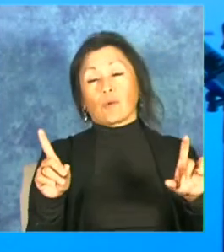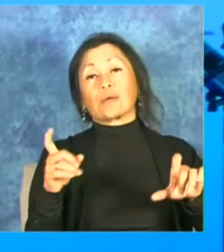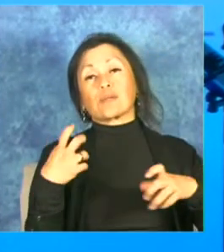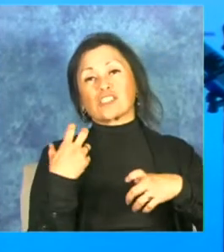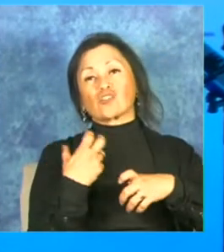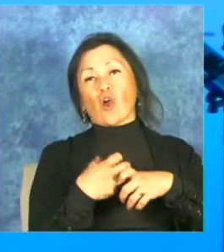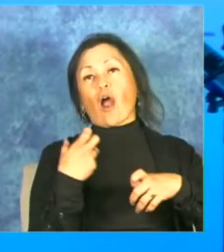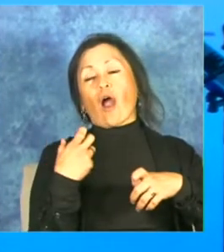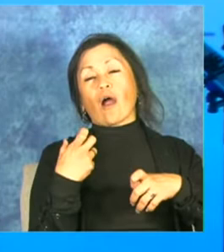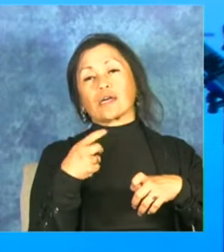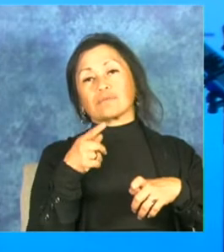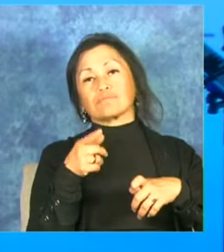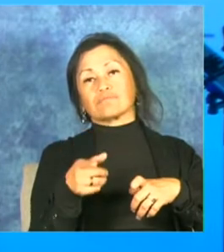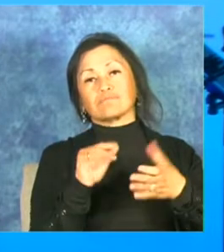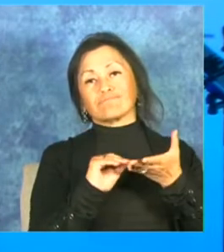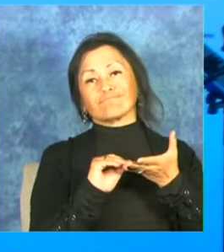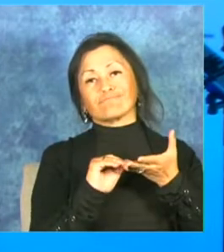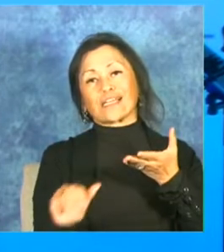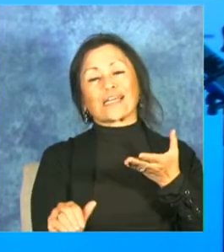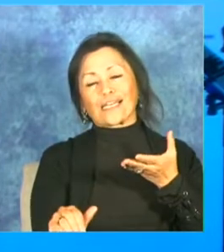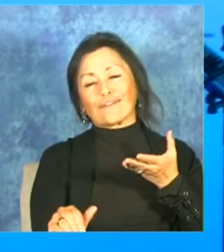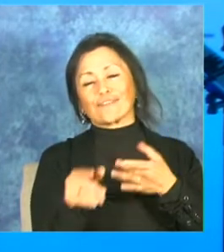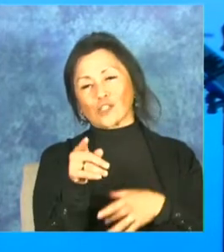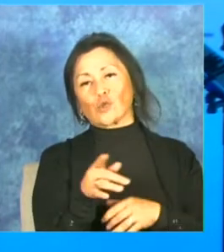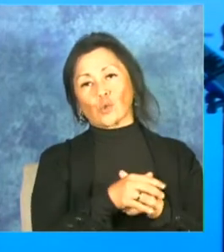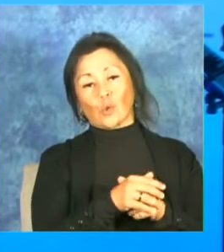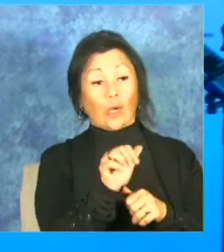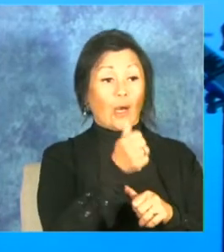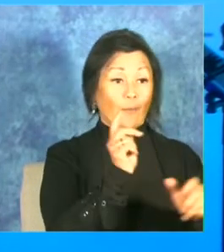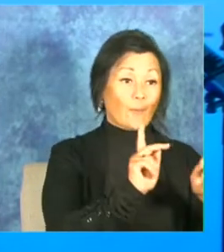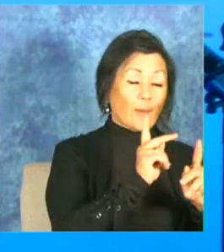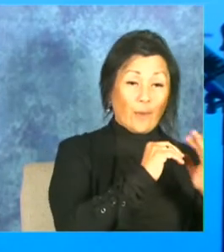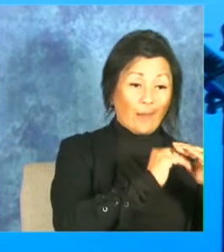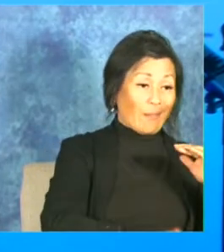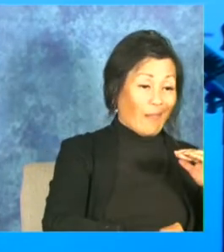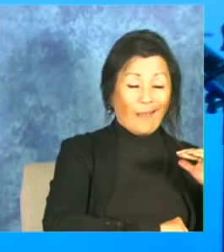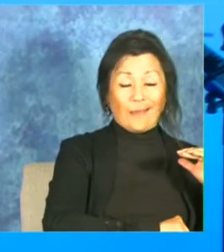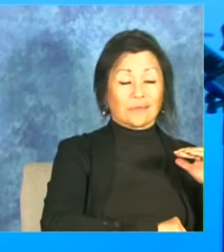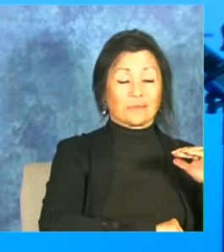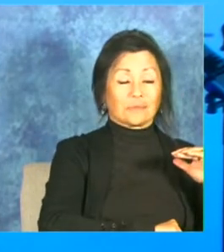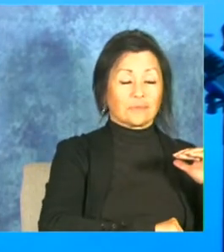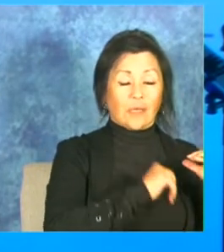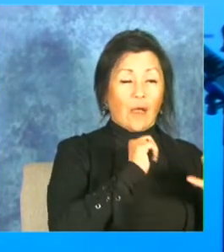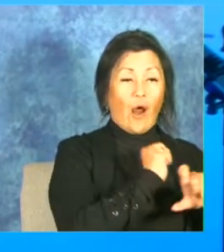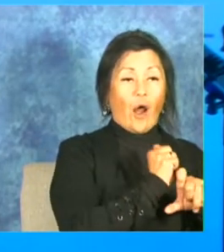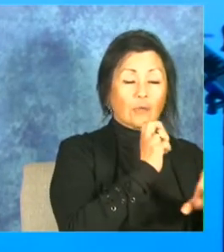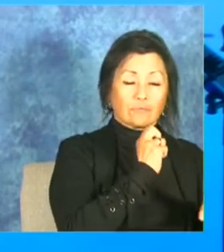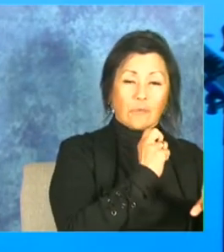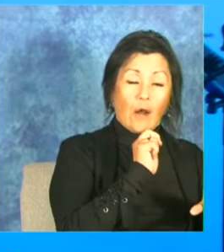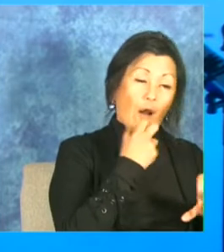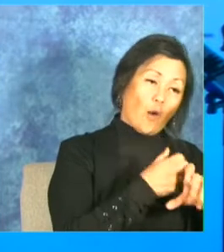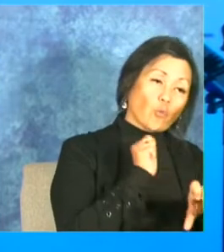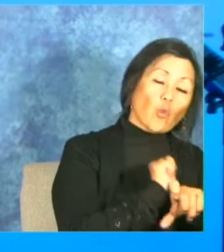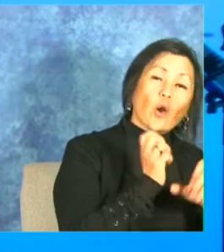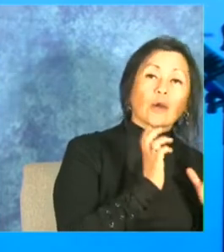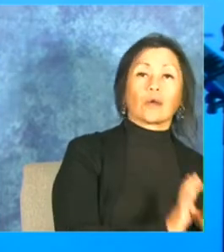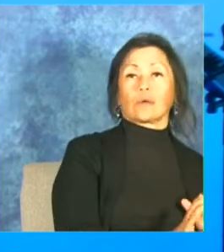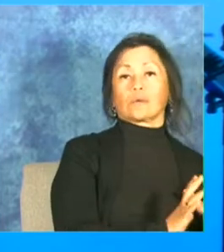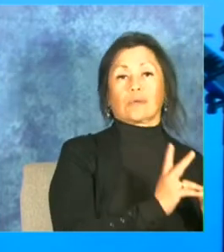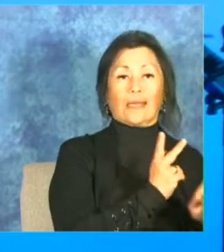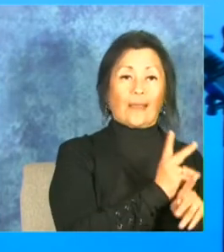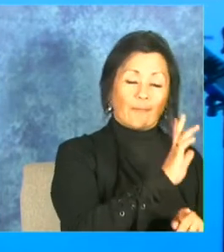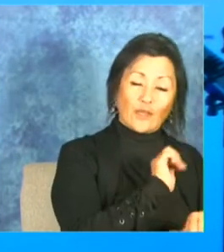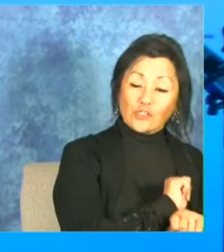tough times came, you were the one laid off, and others far less productive than you kept their job. When